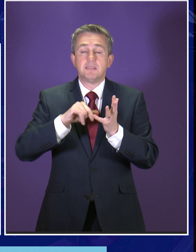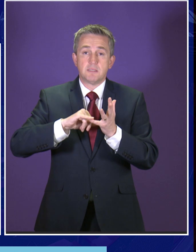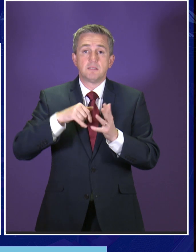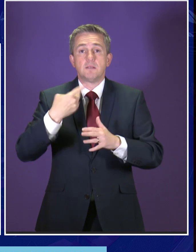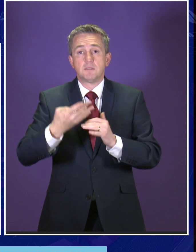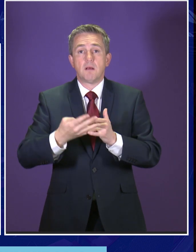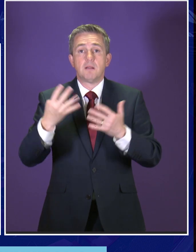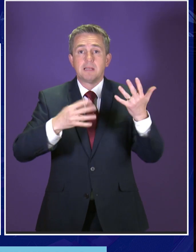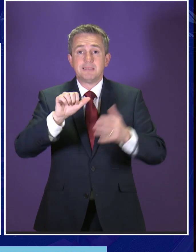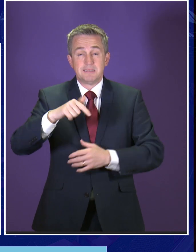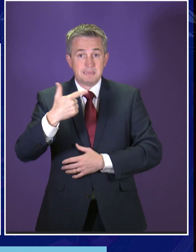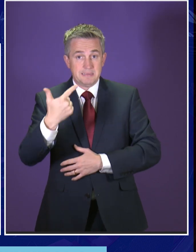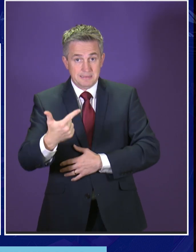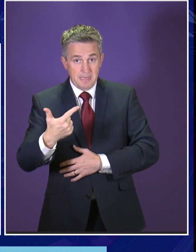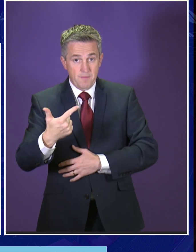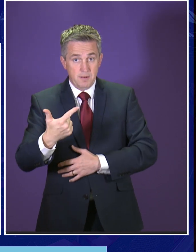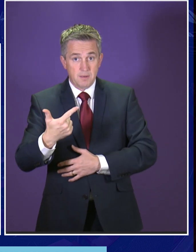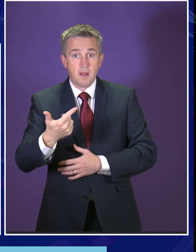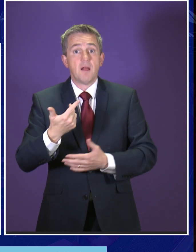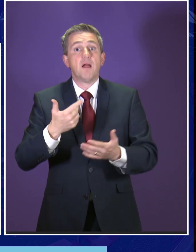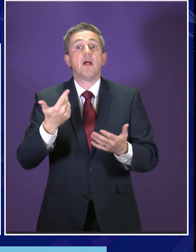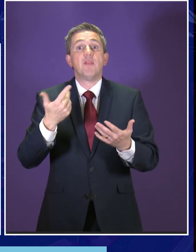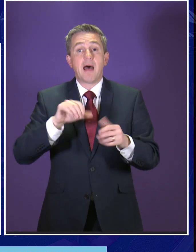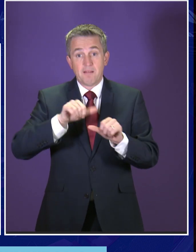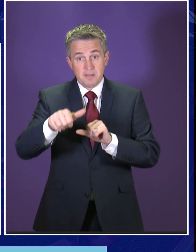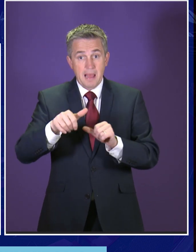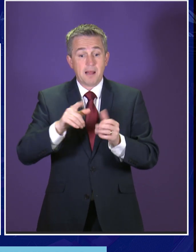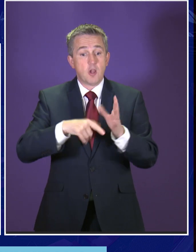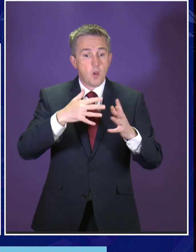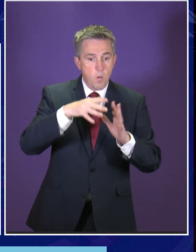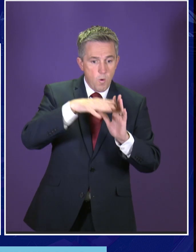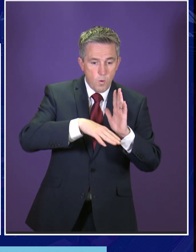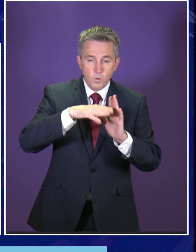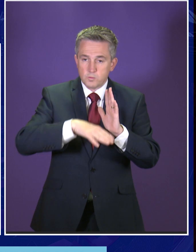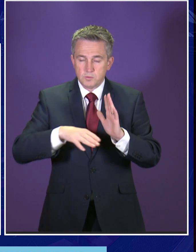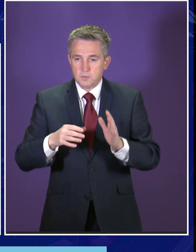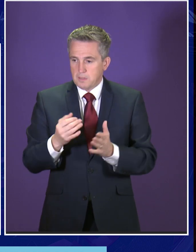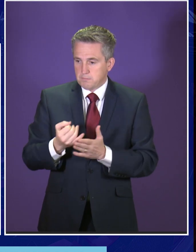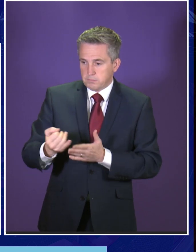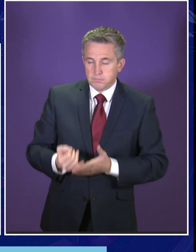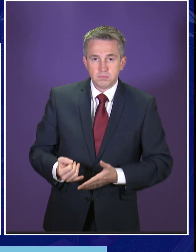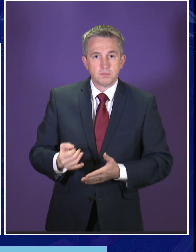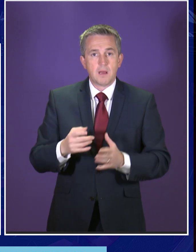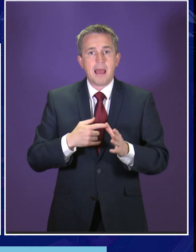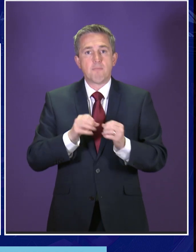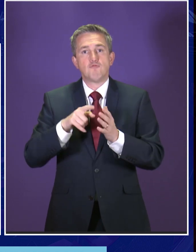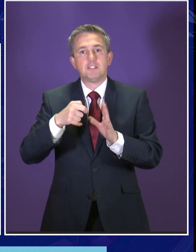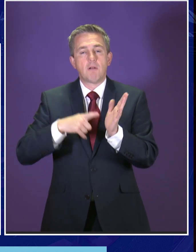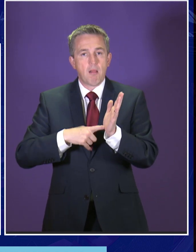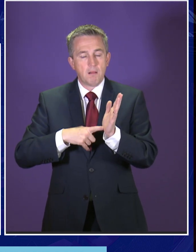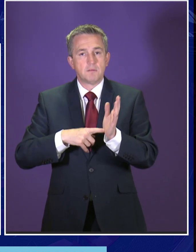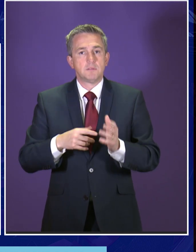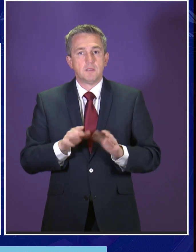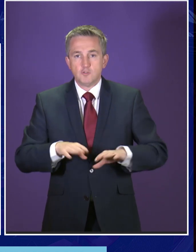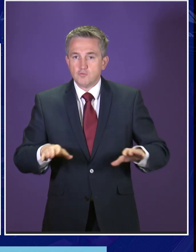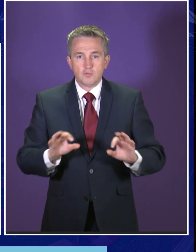governed under certain laws under the Flora and Fauna Acts of different states. We had to face official policies of removing children,